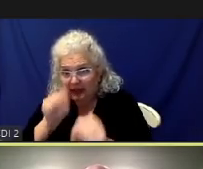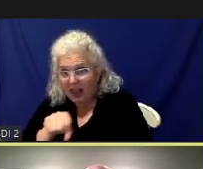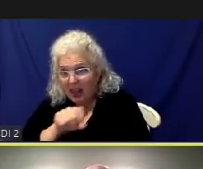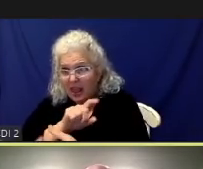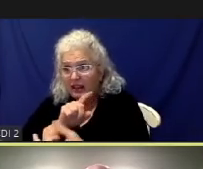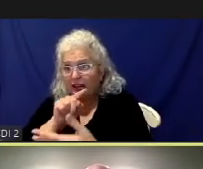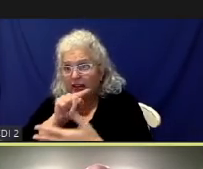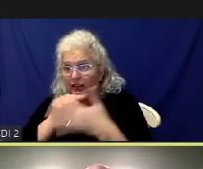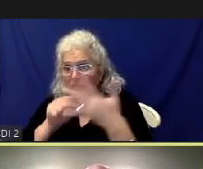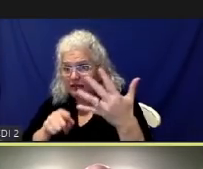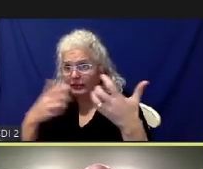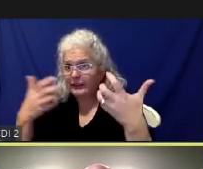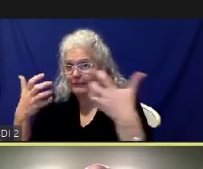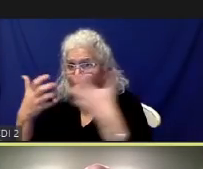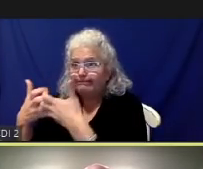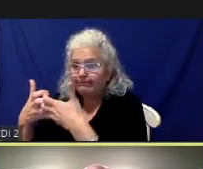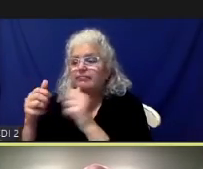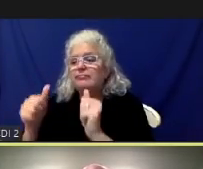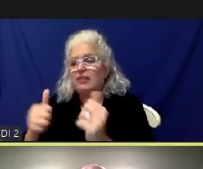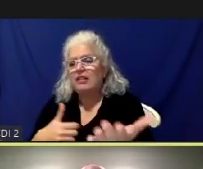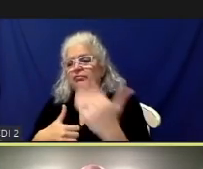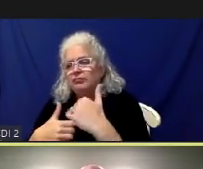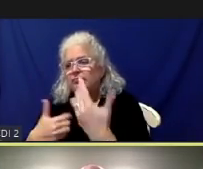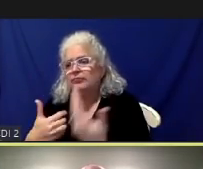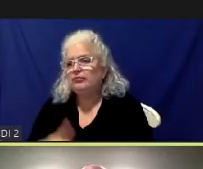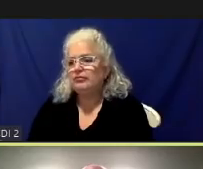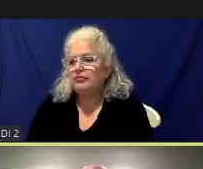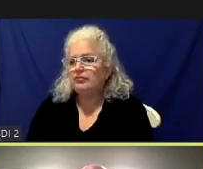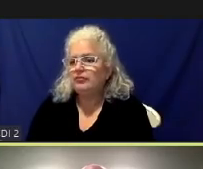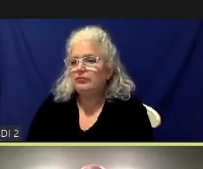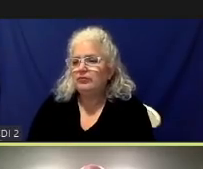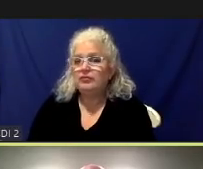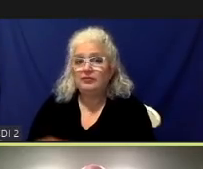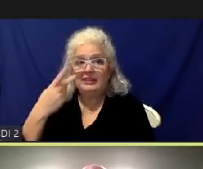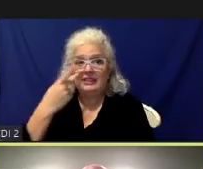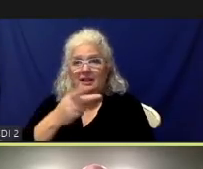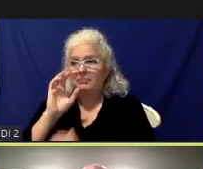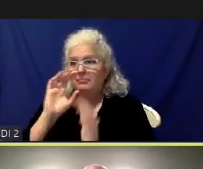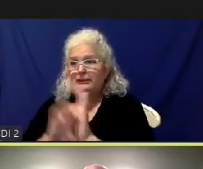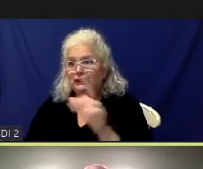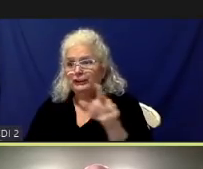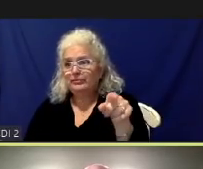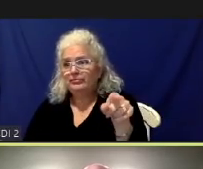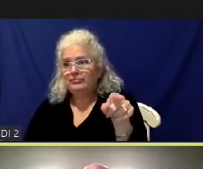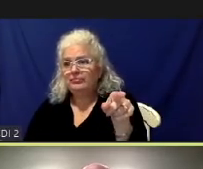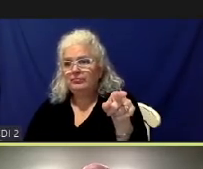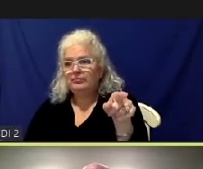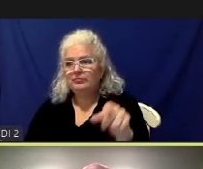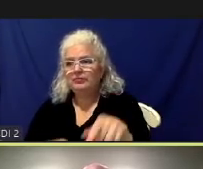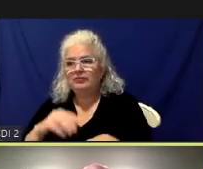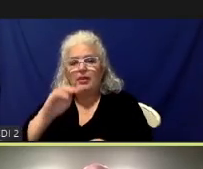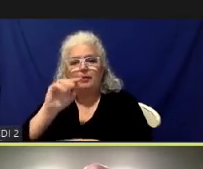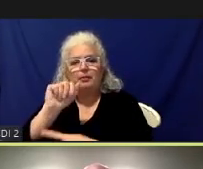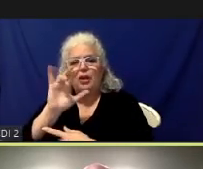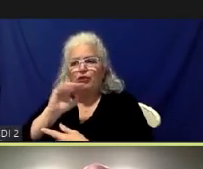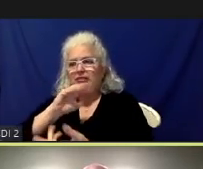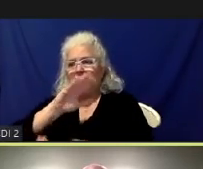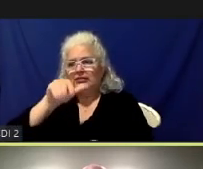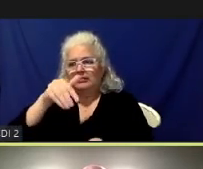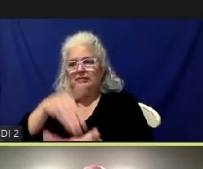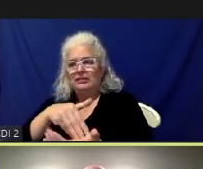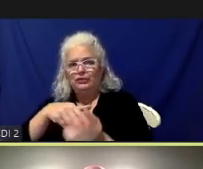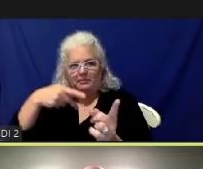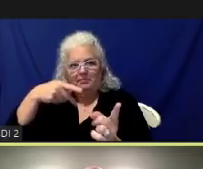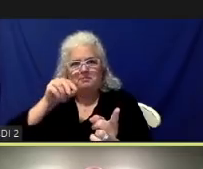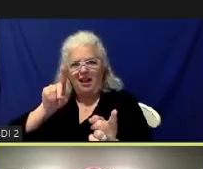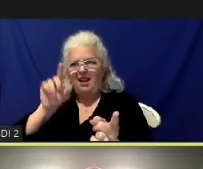Marin Center pod. You can see that we've got lines set up so we can keep people socially distanced, but move rapidly through this.